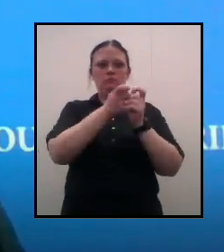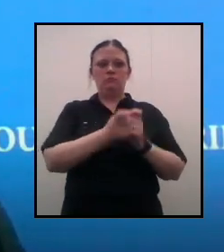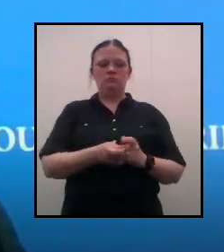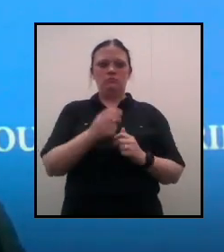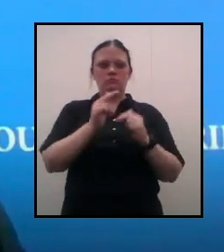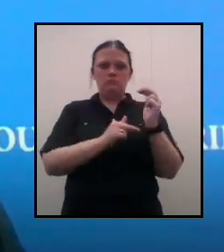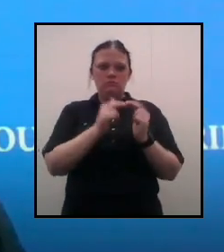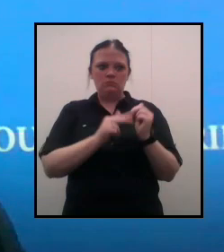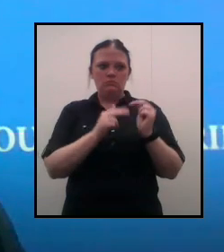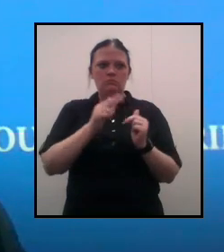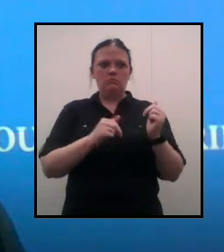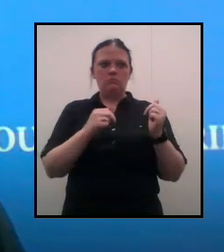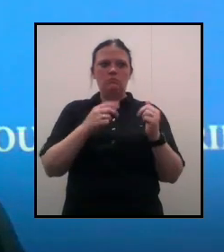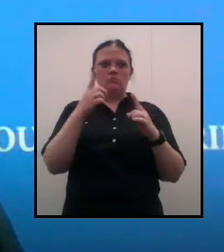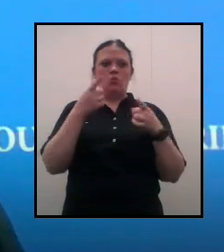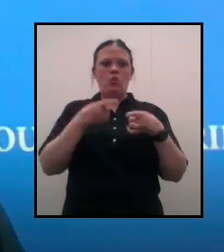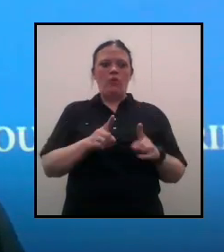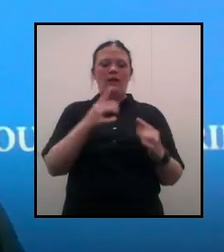they await this